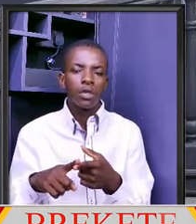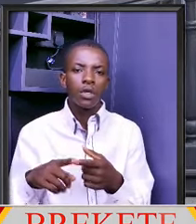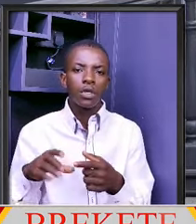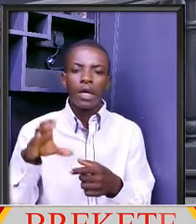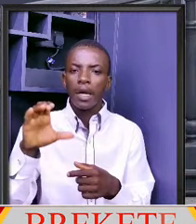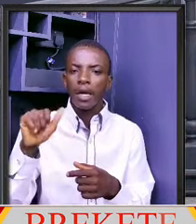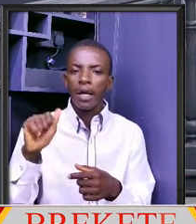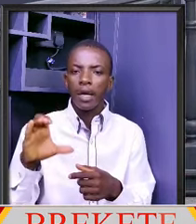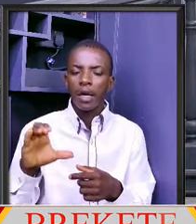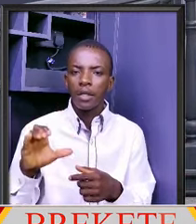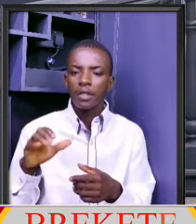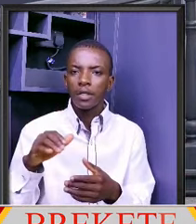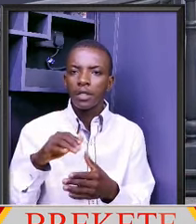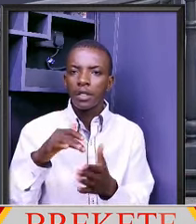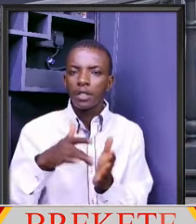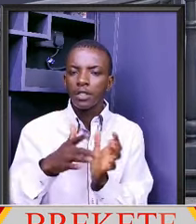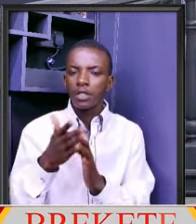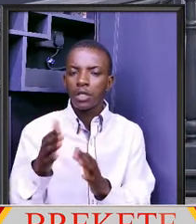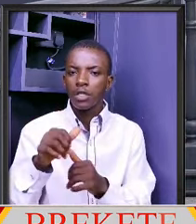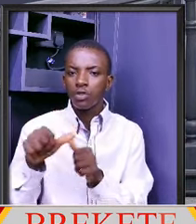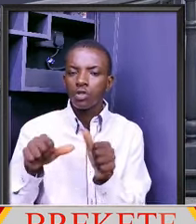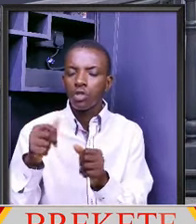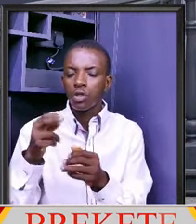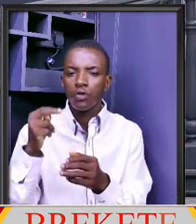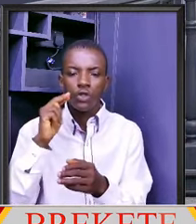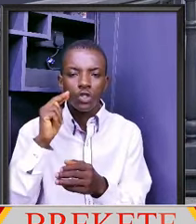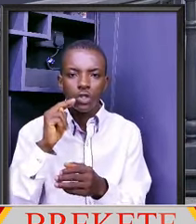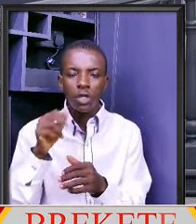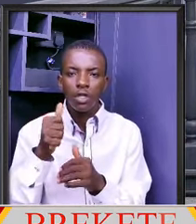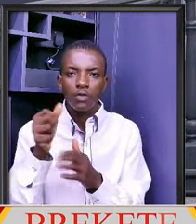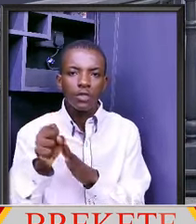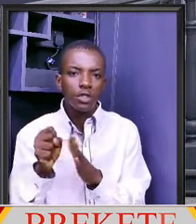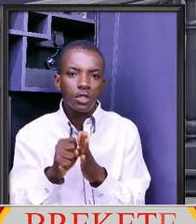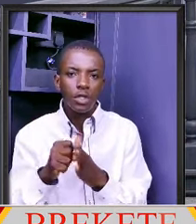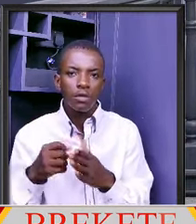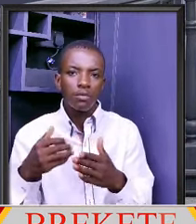Nigeria, any of the state's branch.